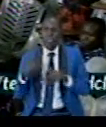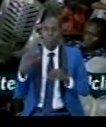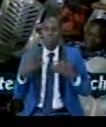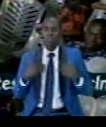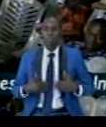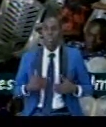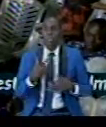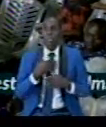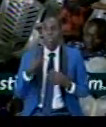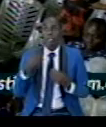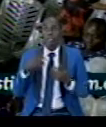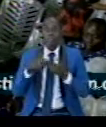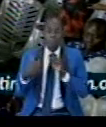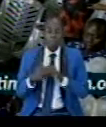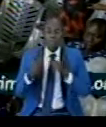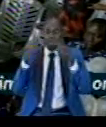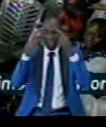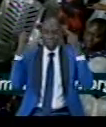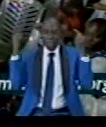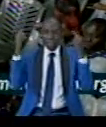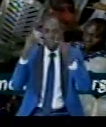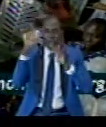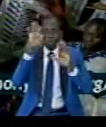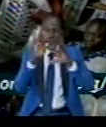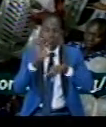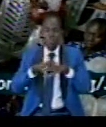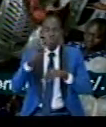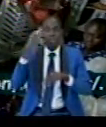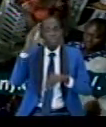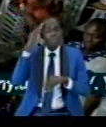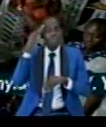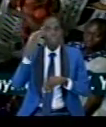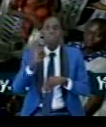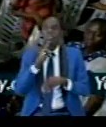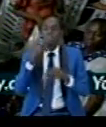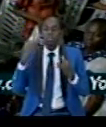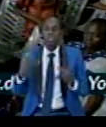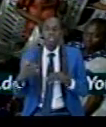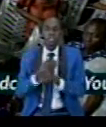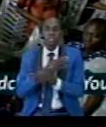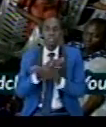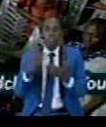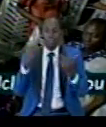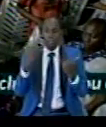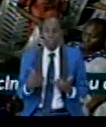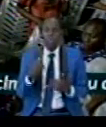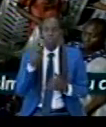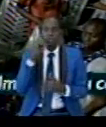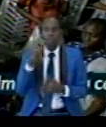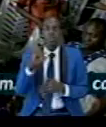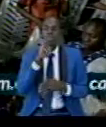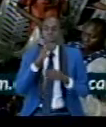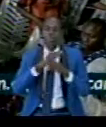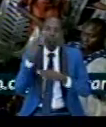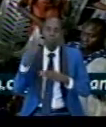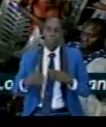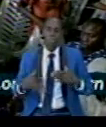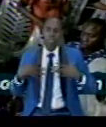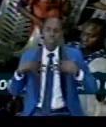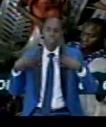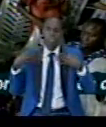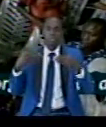head, the migraine, and everything is gone. And now she is completely whole.